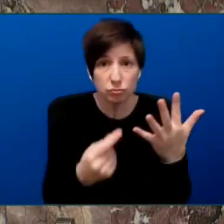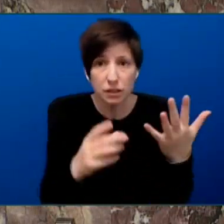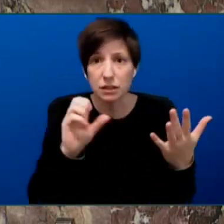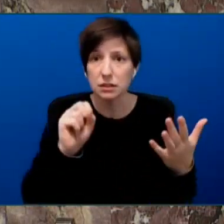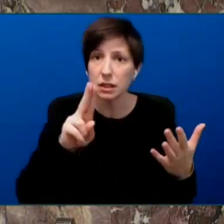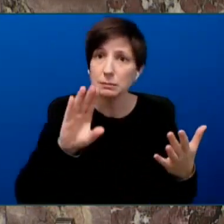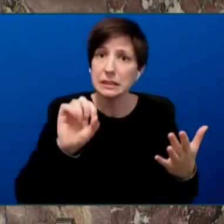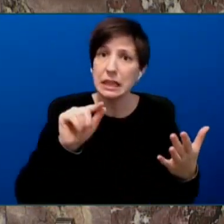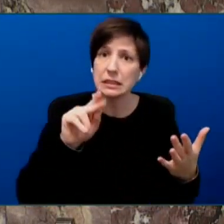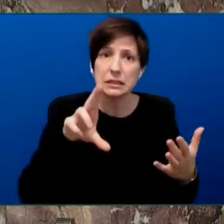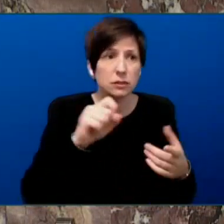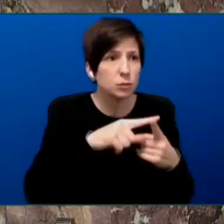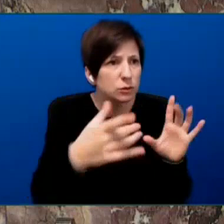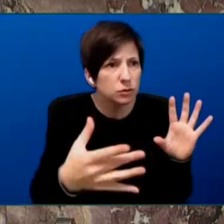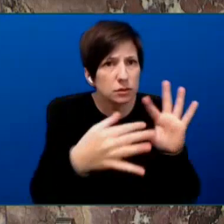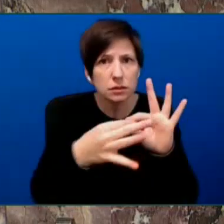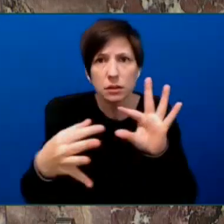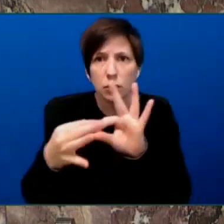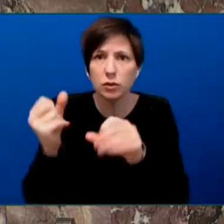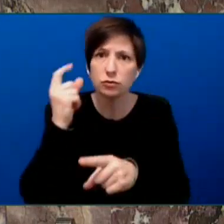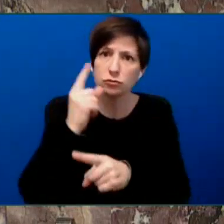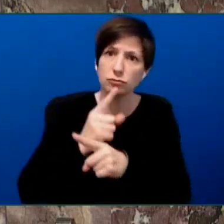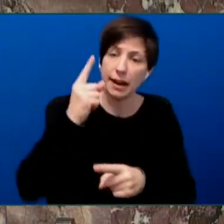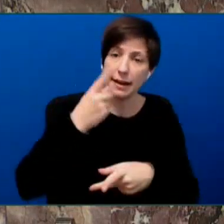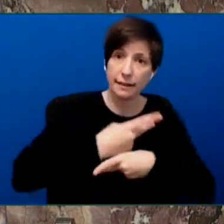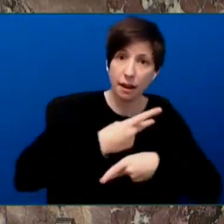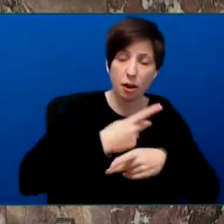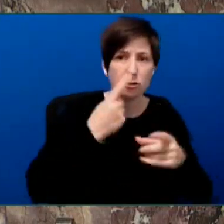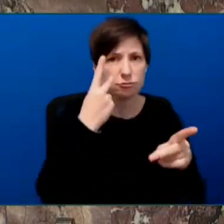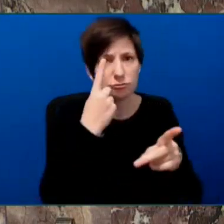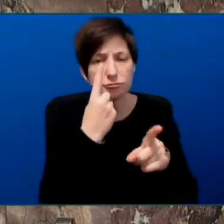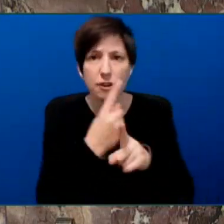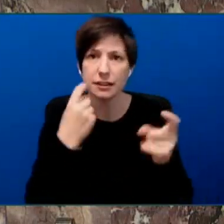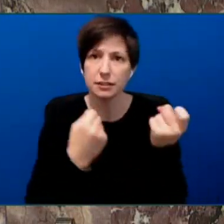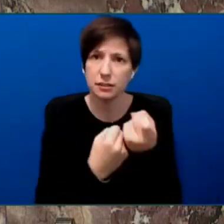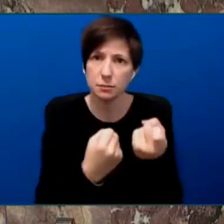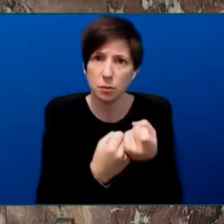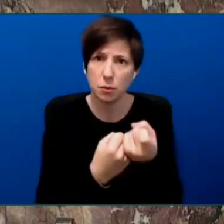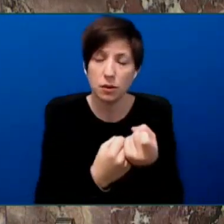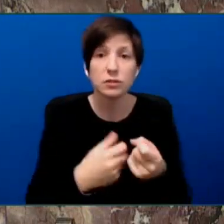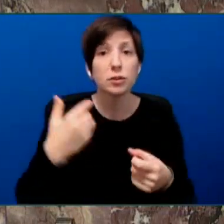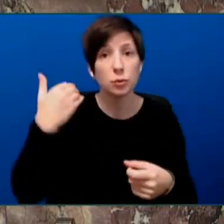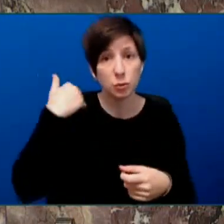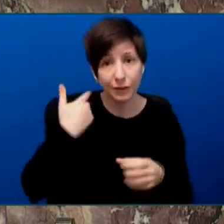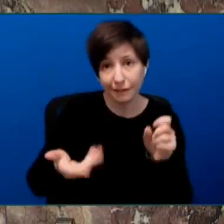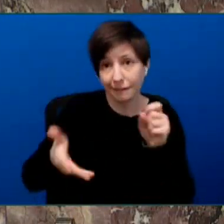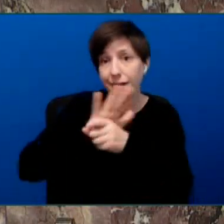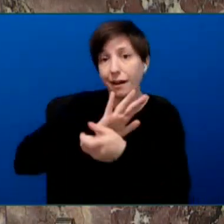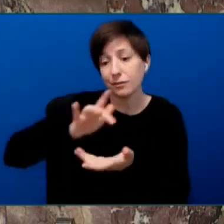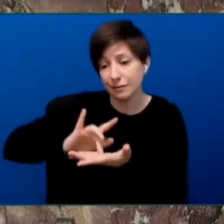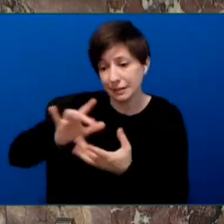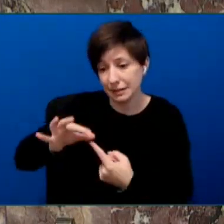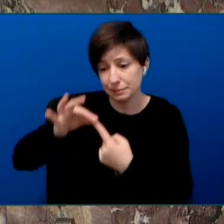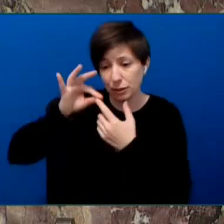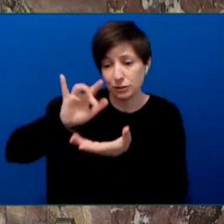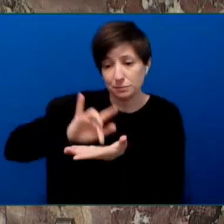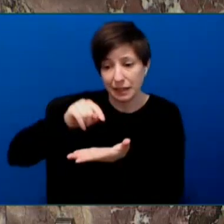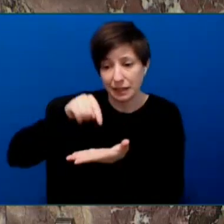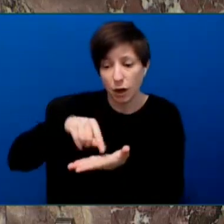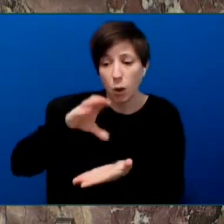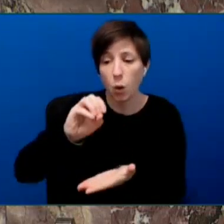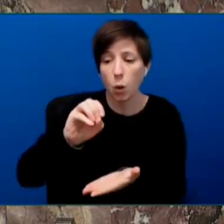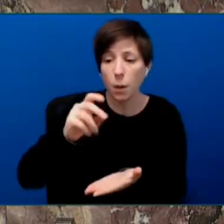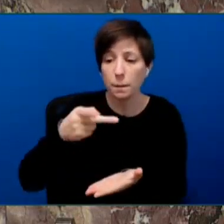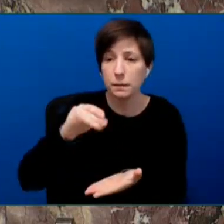that they need. And so that's why we've covered opioid agonist therapy through our PharmaCare program. It's a universal. That's